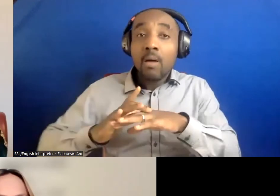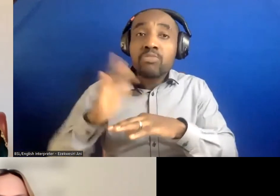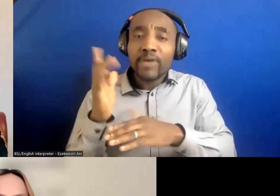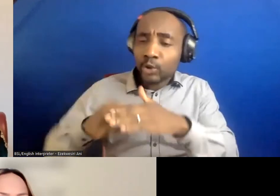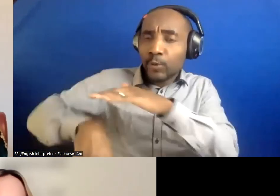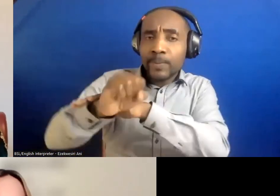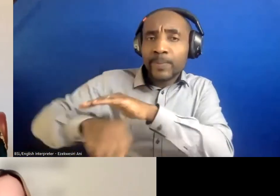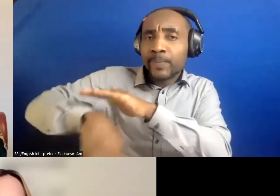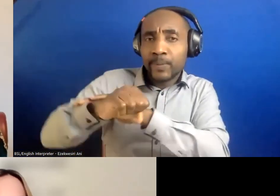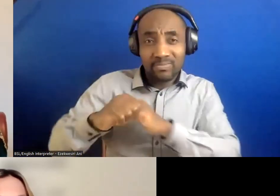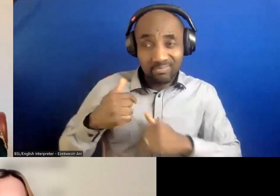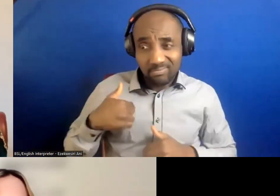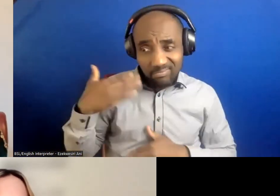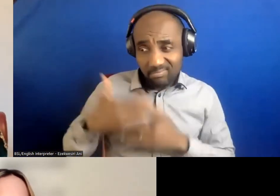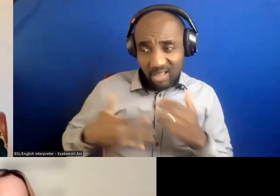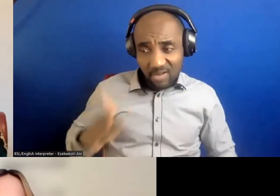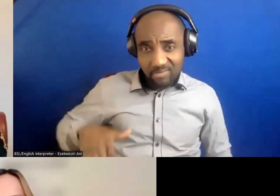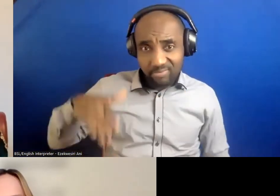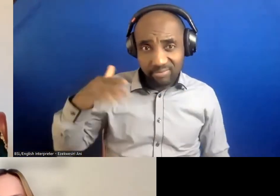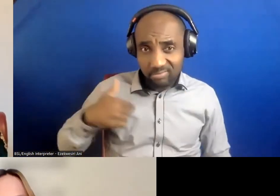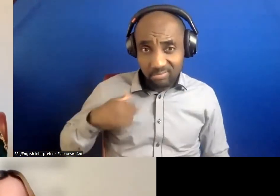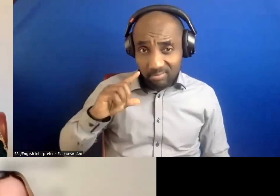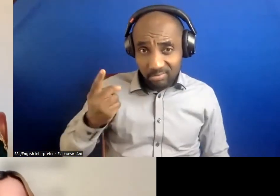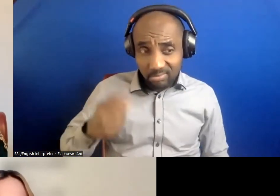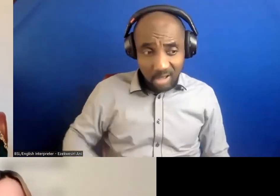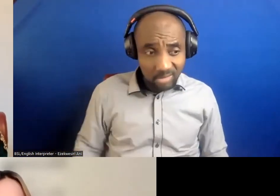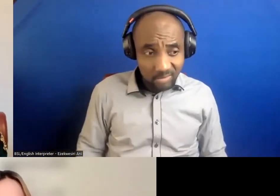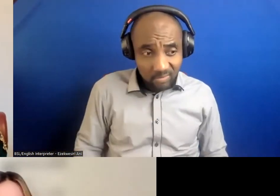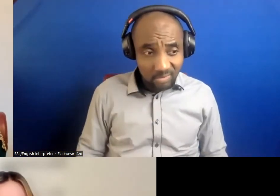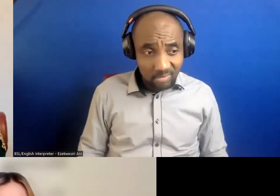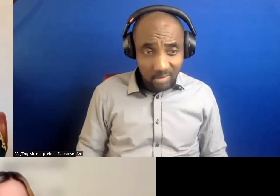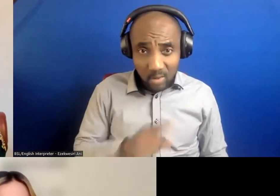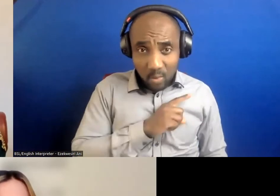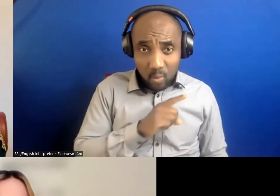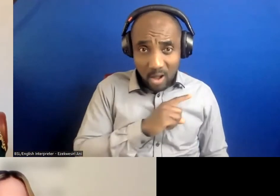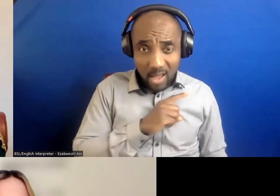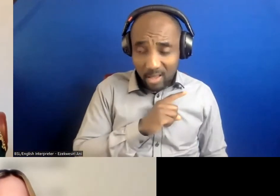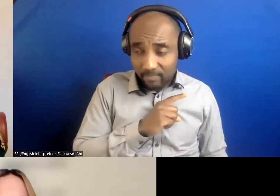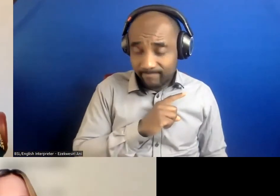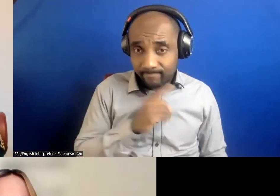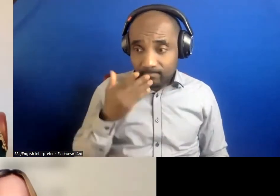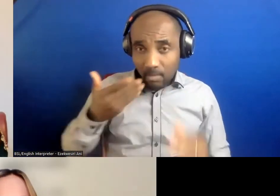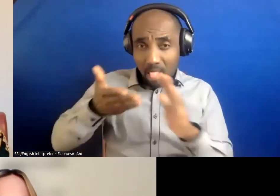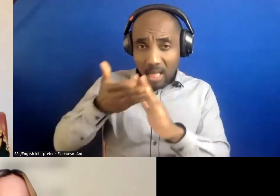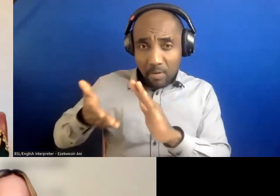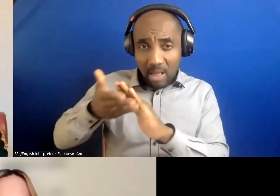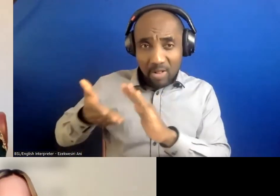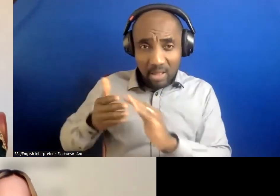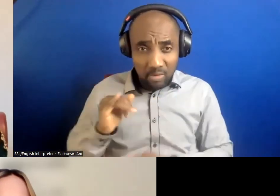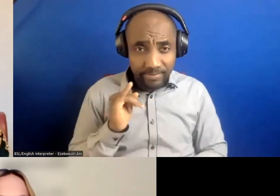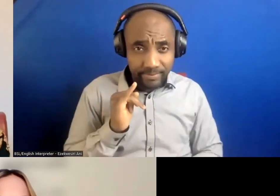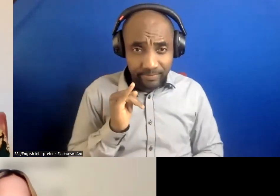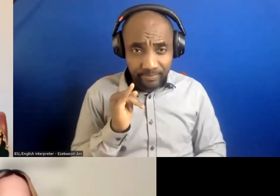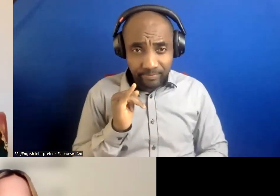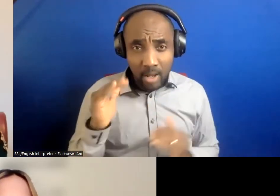going to be in my lifetime, because of the stereotypes and biases that certainly existed then, and the